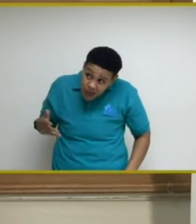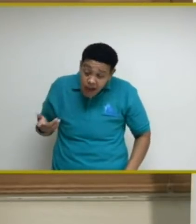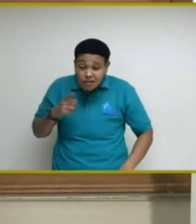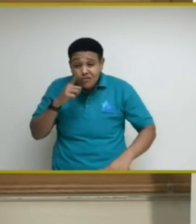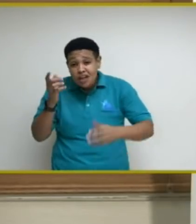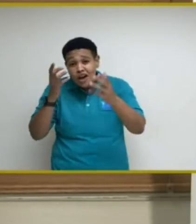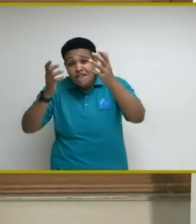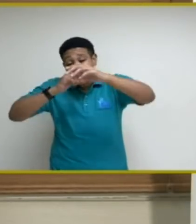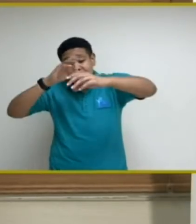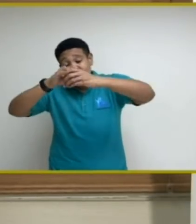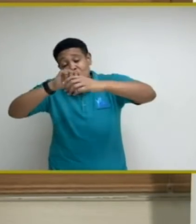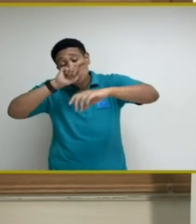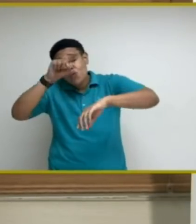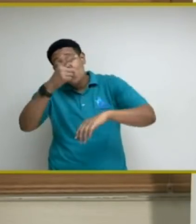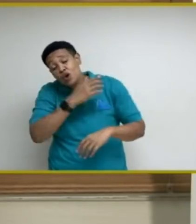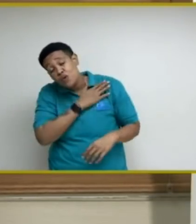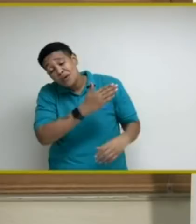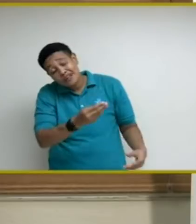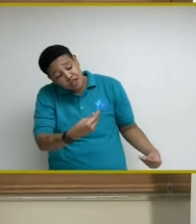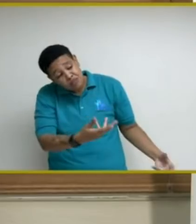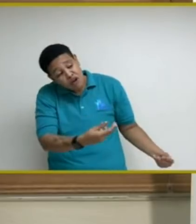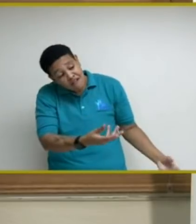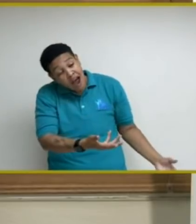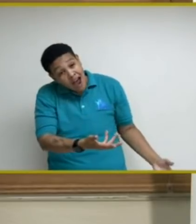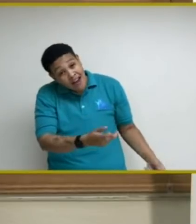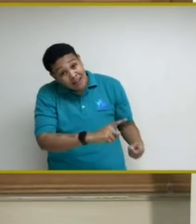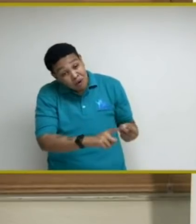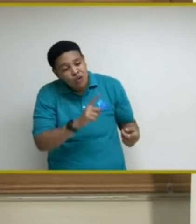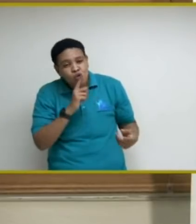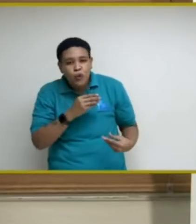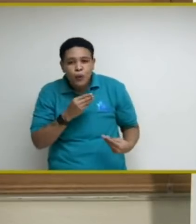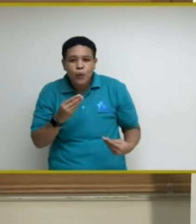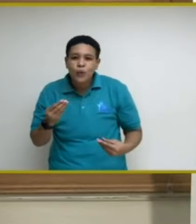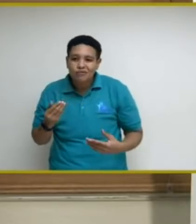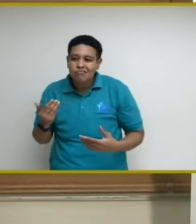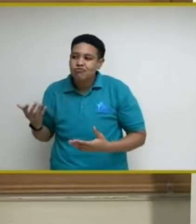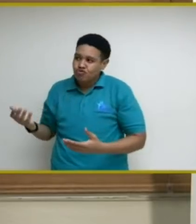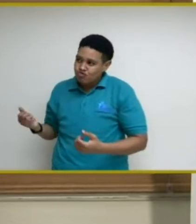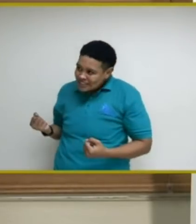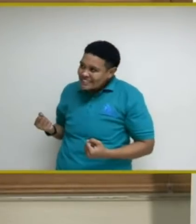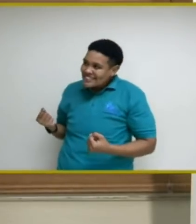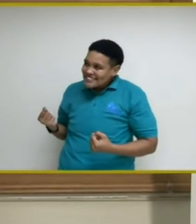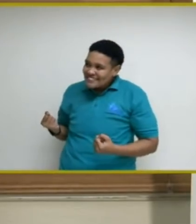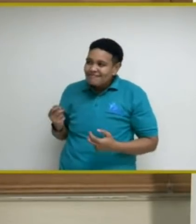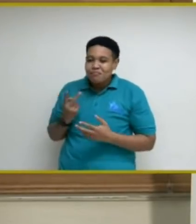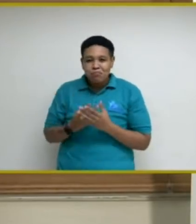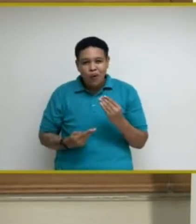involves not just the willingness to give and the willingness to receive. It